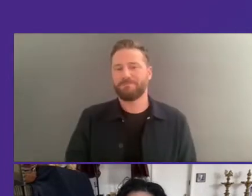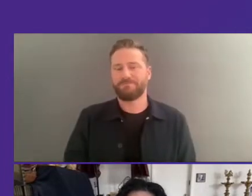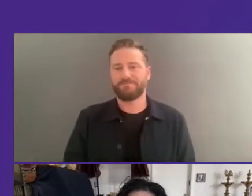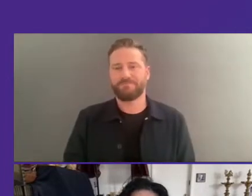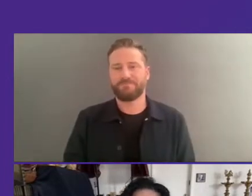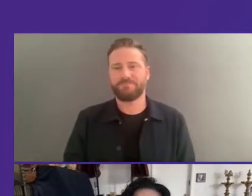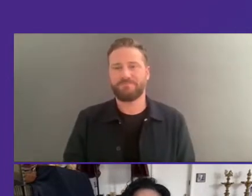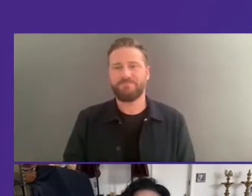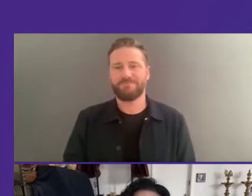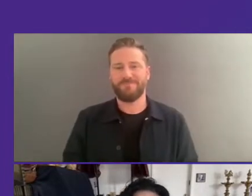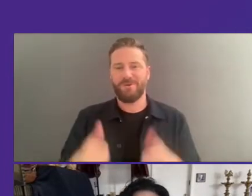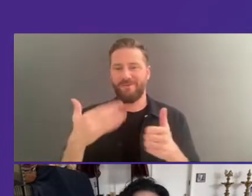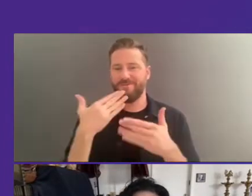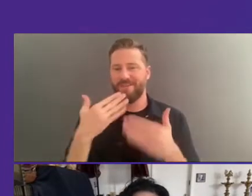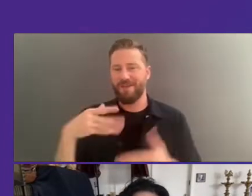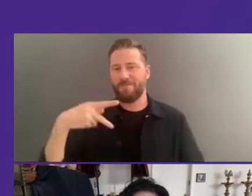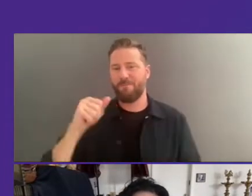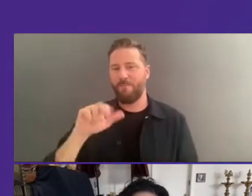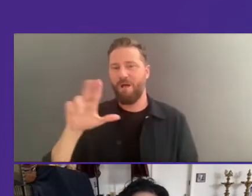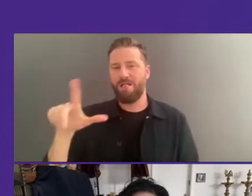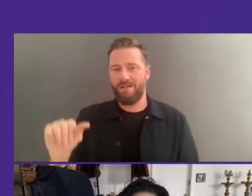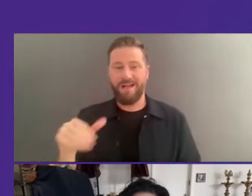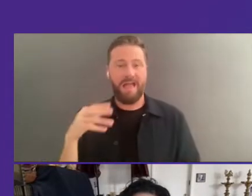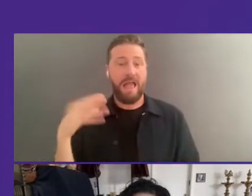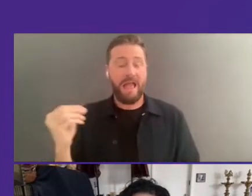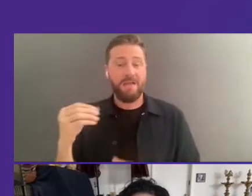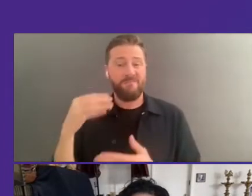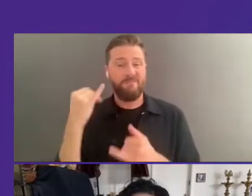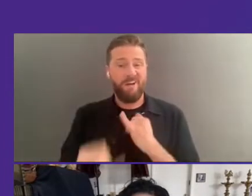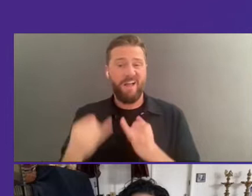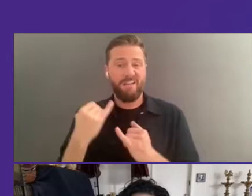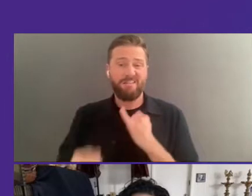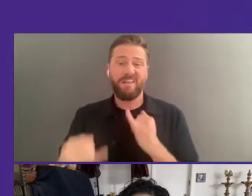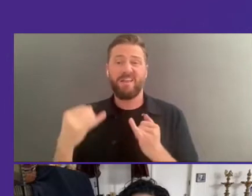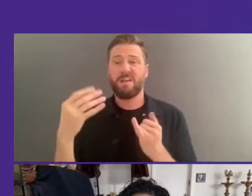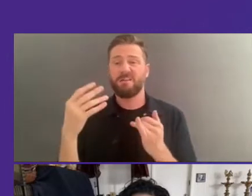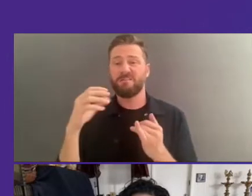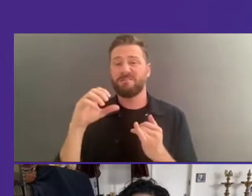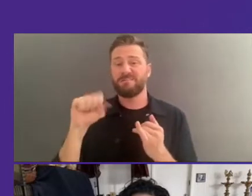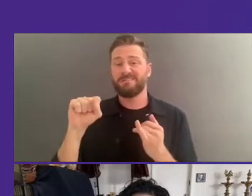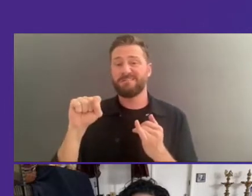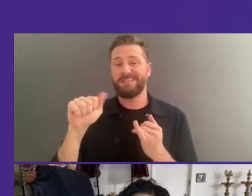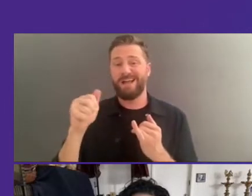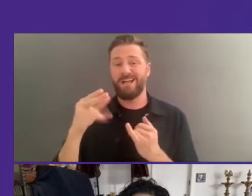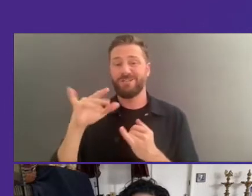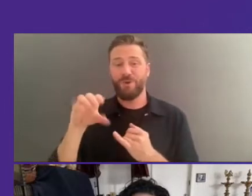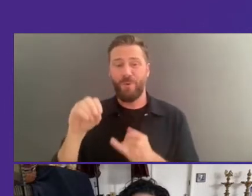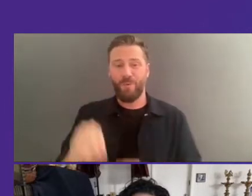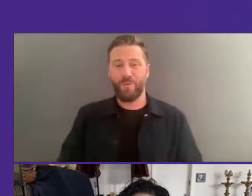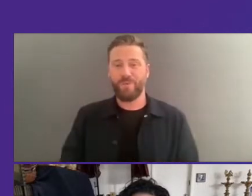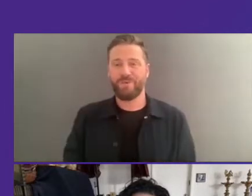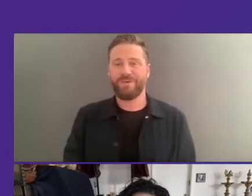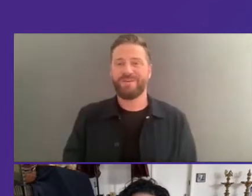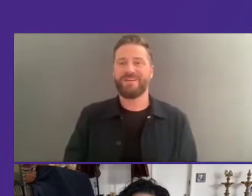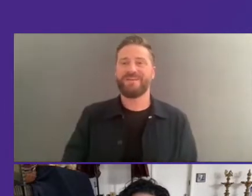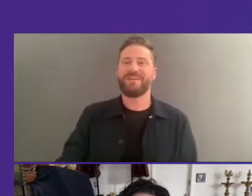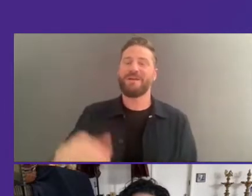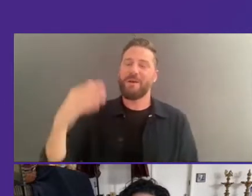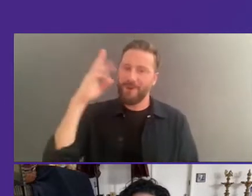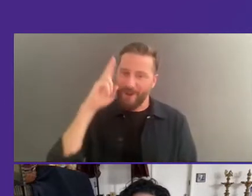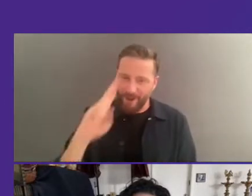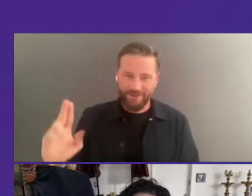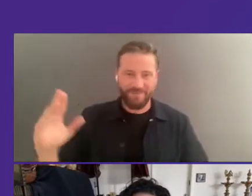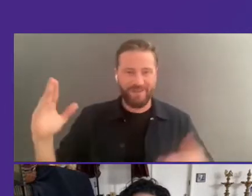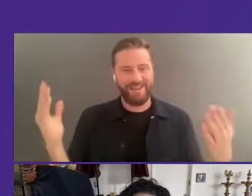All right, thank you, Paula. And finally, Sachiyo. It is an honor to be here